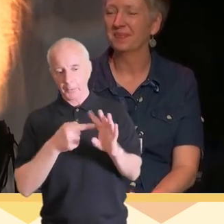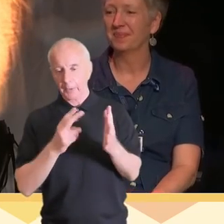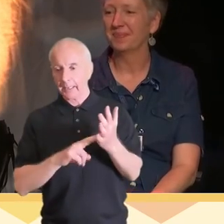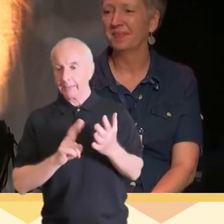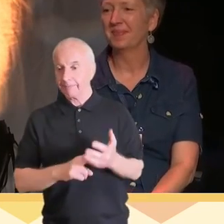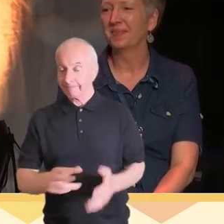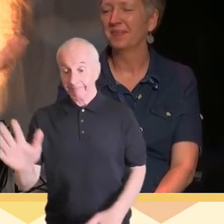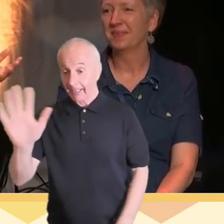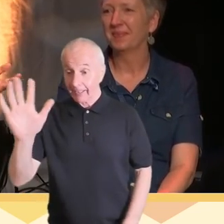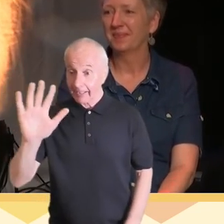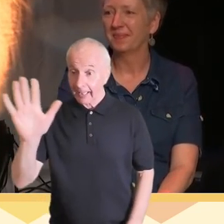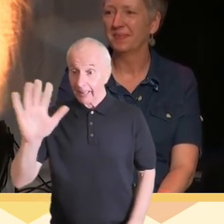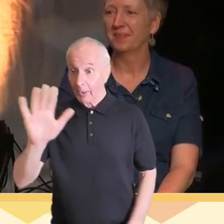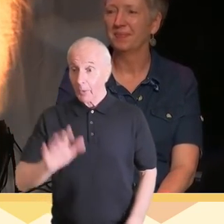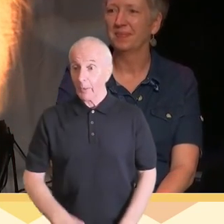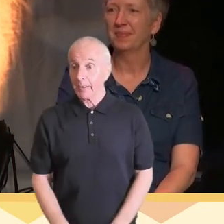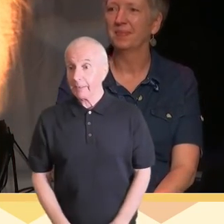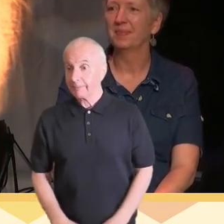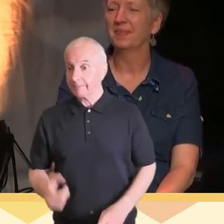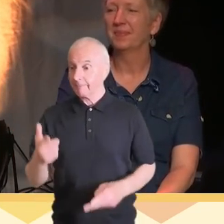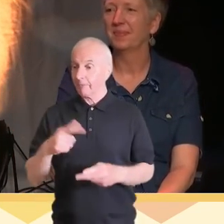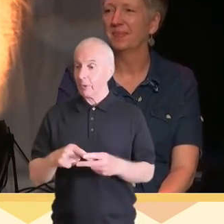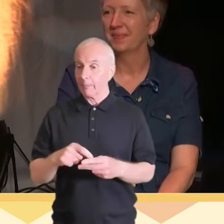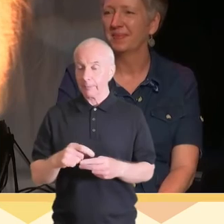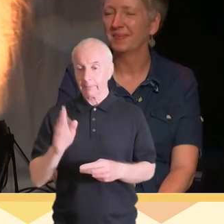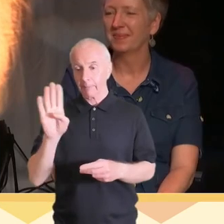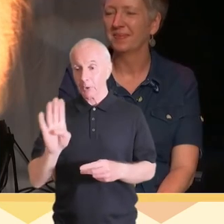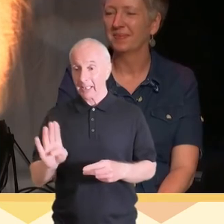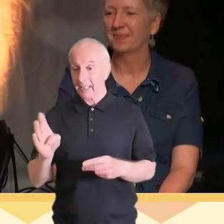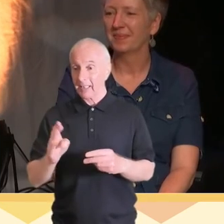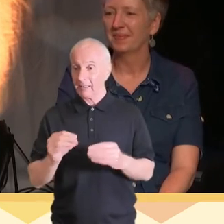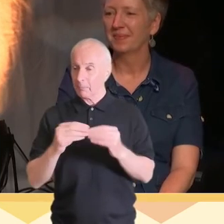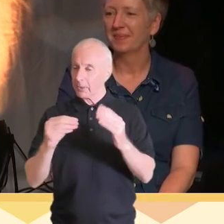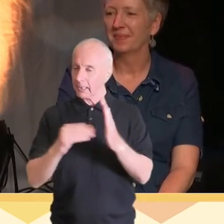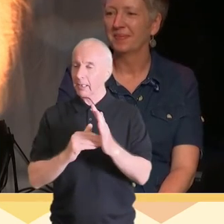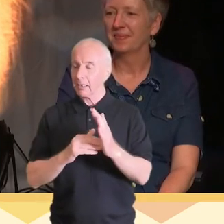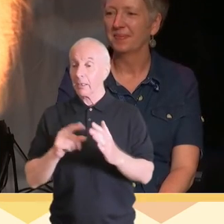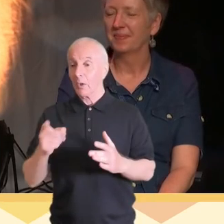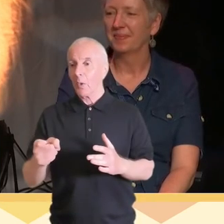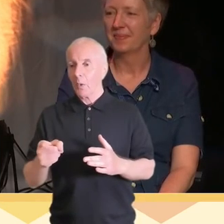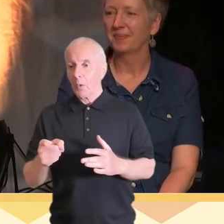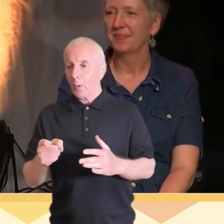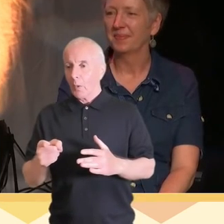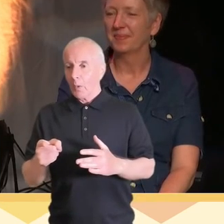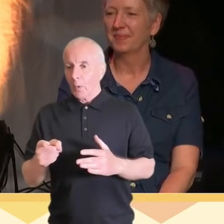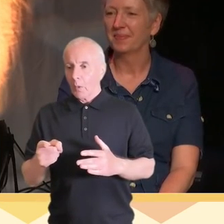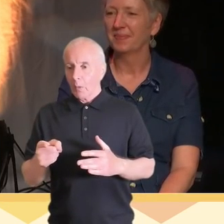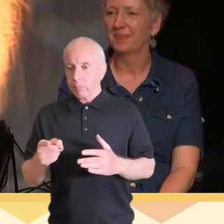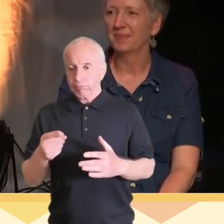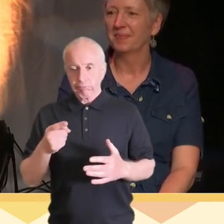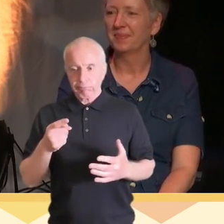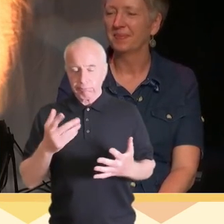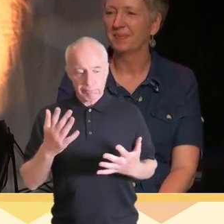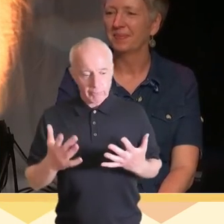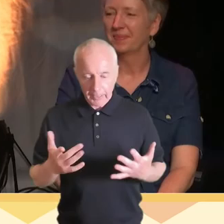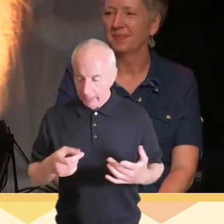Hello. I came to the UK from Brazil, actually, and I joined an internship program that was so formational for my understanding